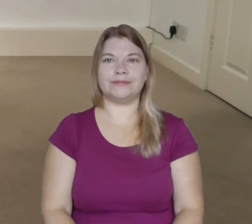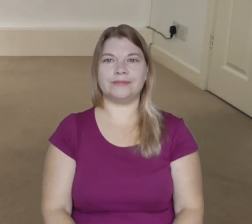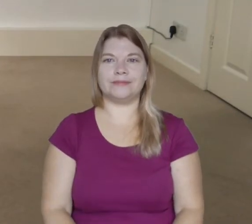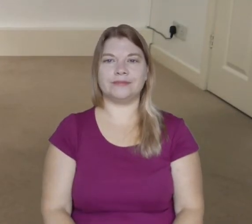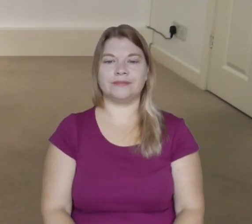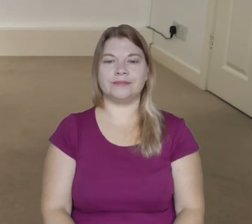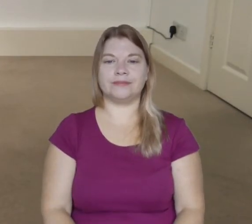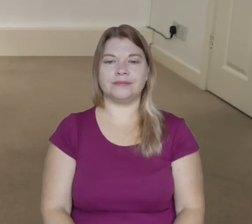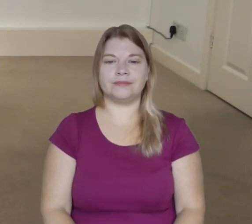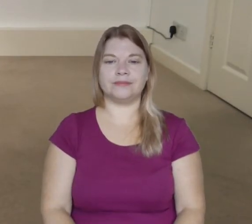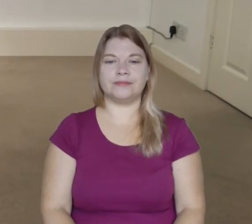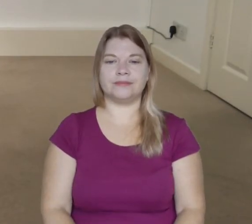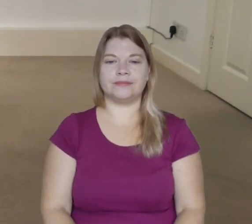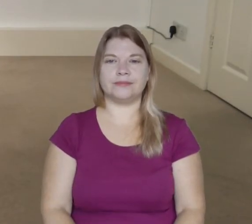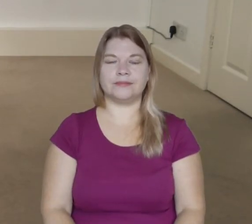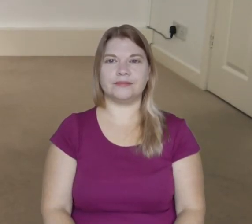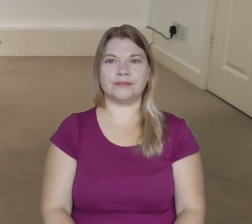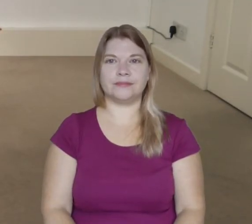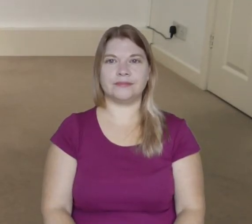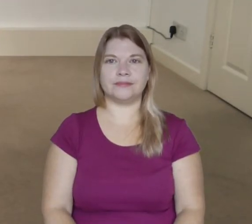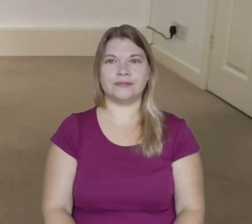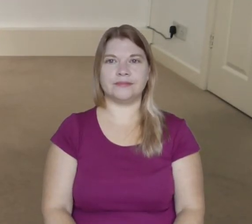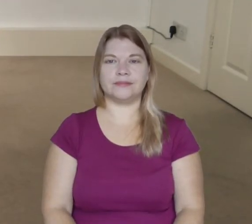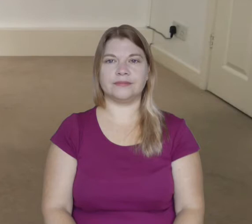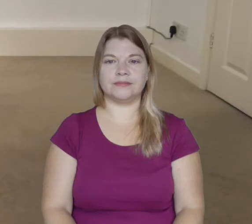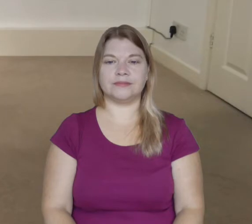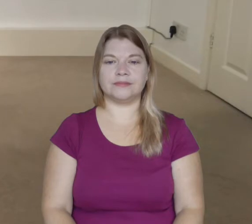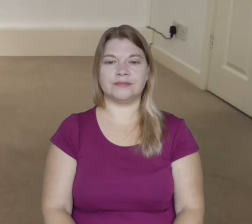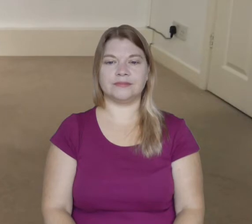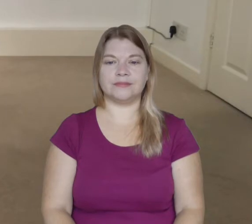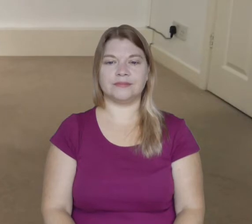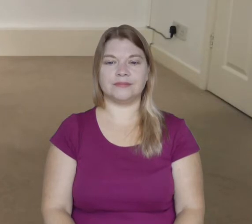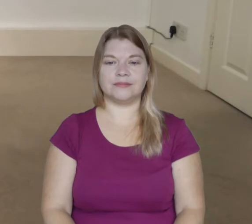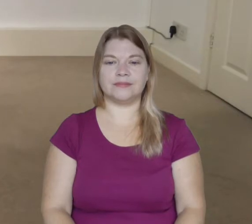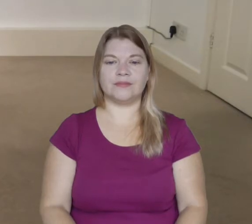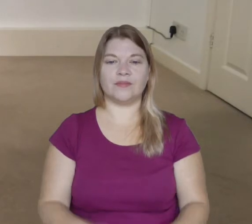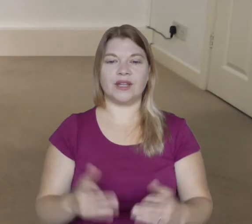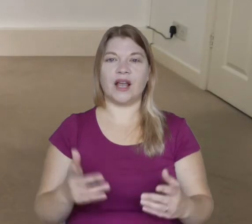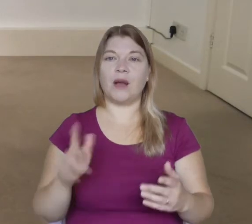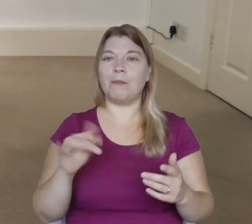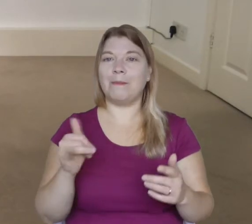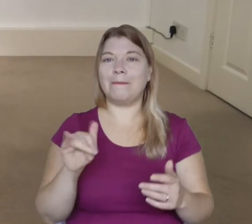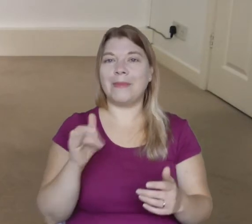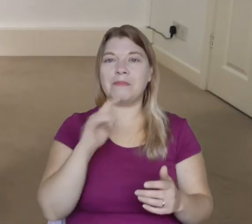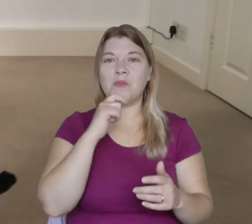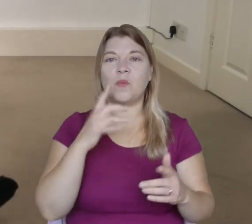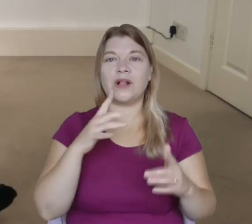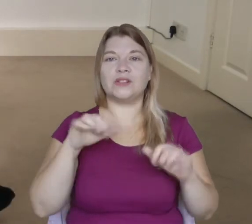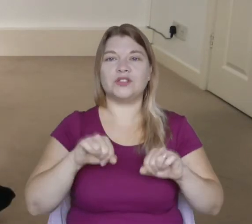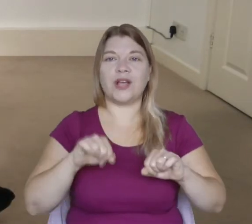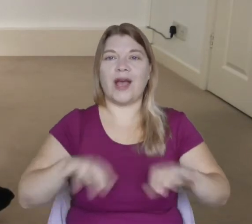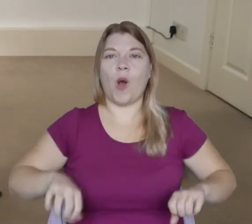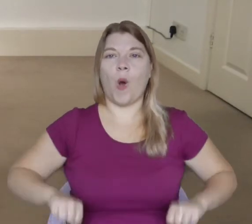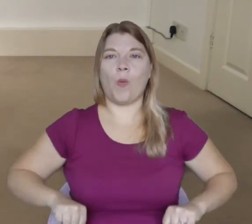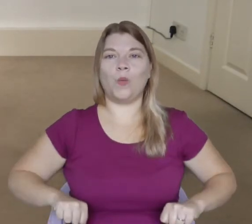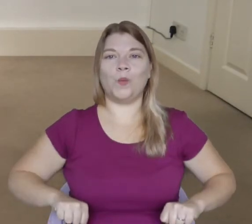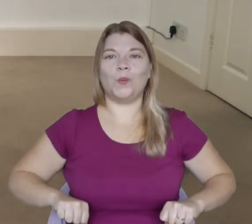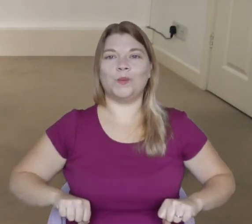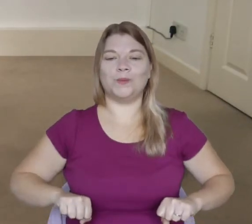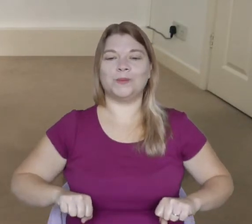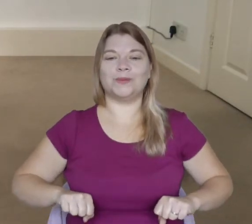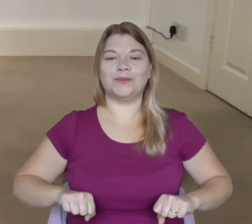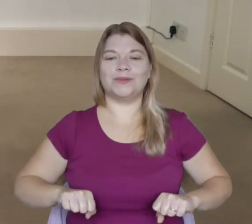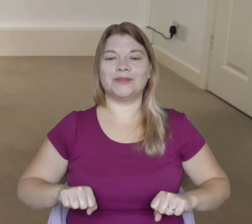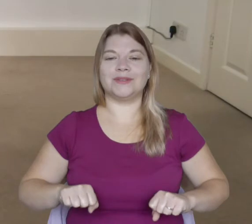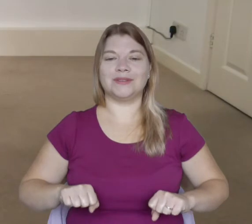into the floor, toes into the ceiling, and up to the ceiling, sorry. And I might hold on to my chair as I do that.